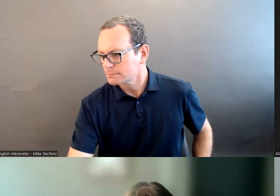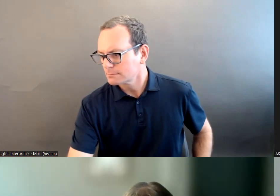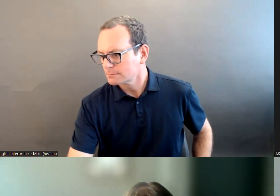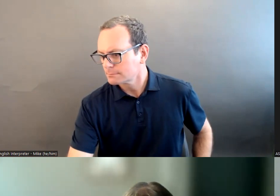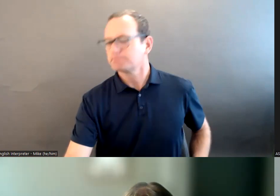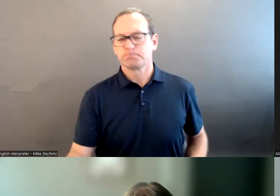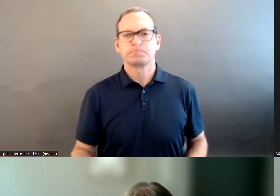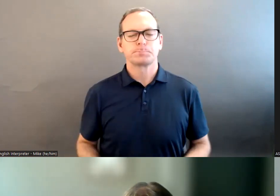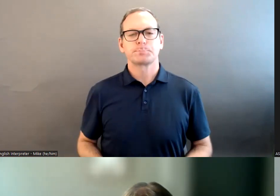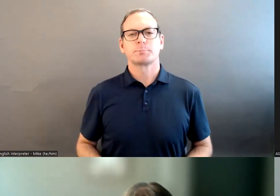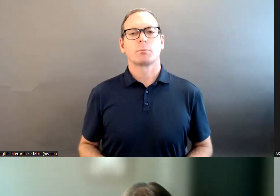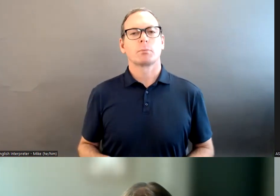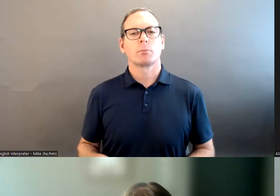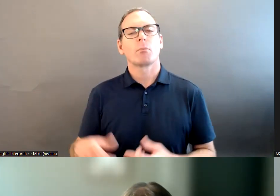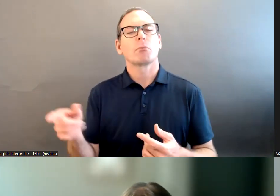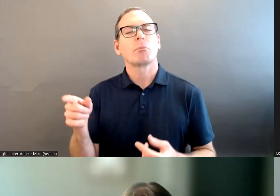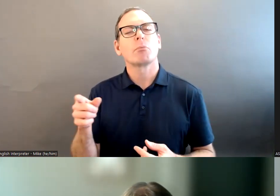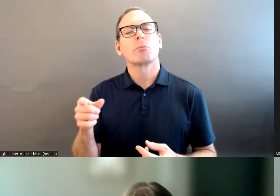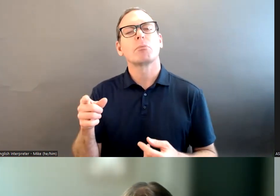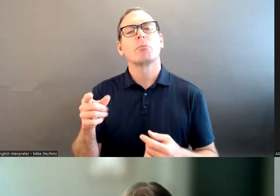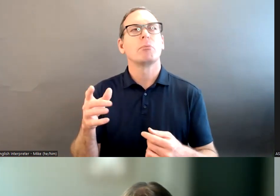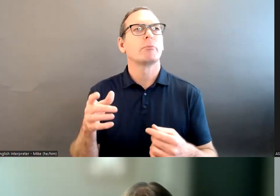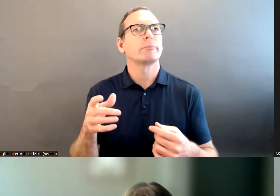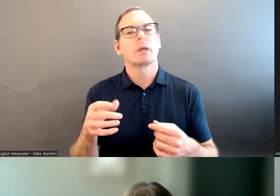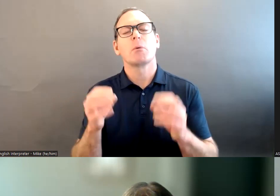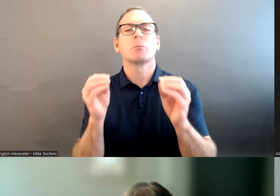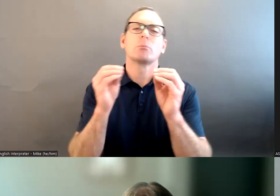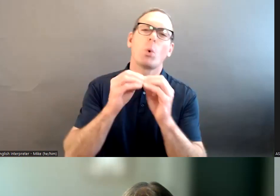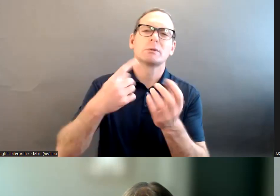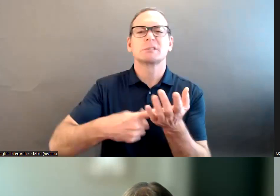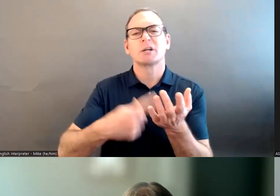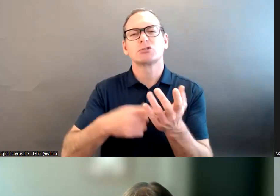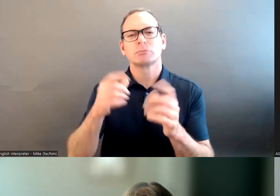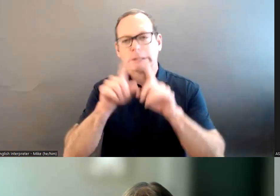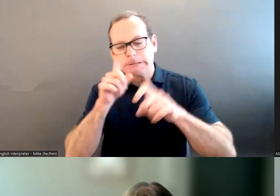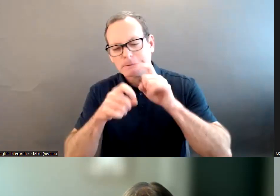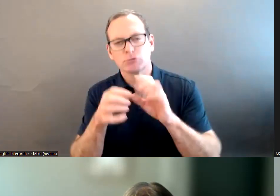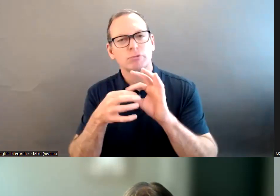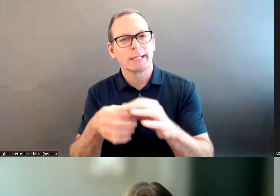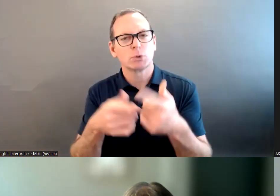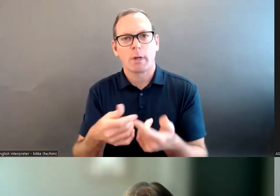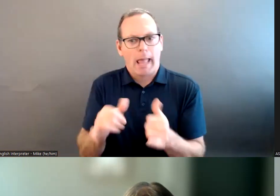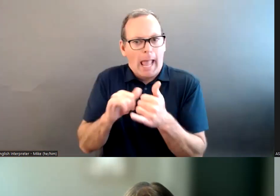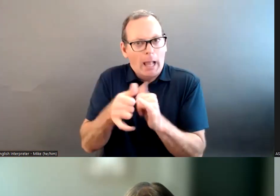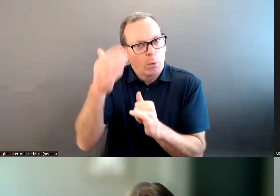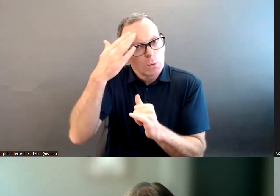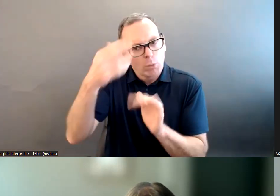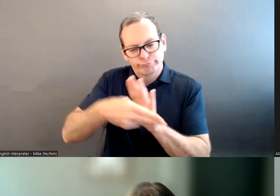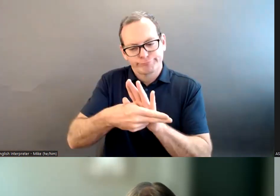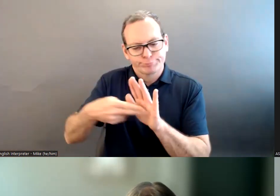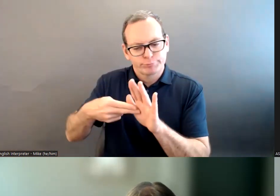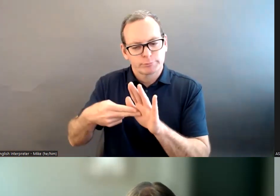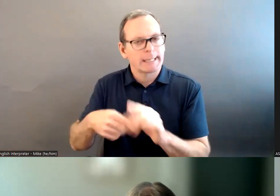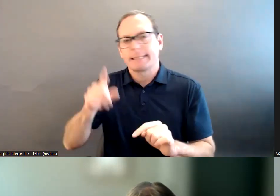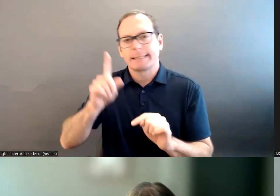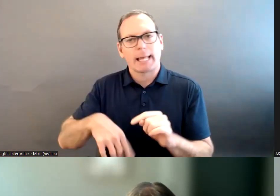again, and a lot of these are when about deeming people incapable. So I know we're going to get to a lot of this in the second half of our Q&A. So